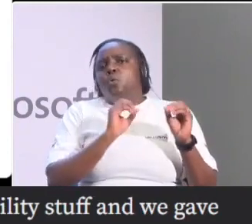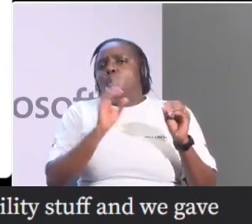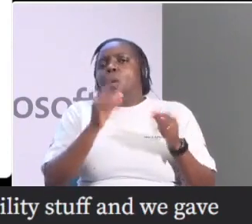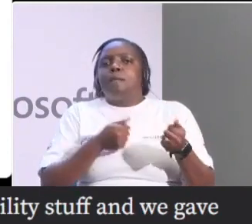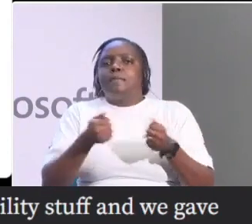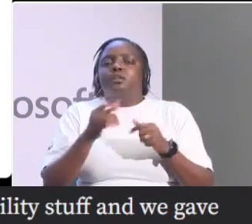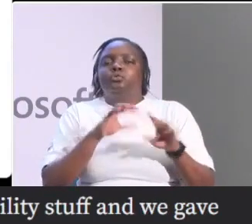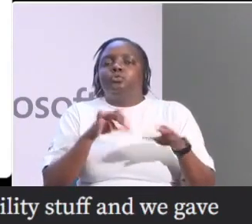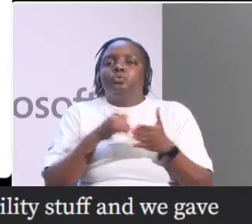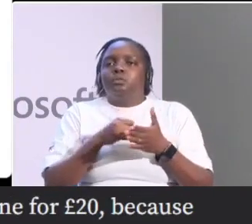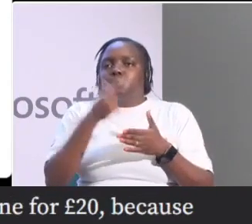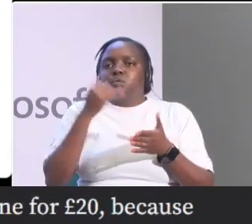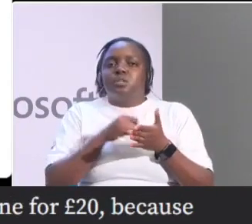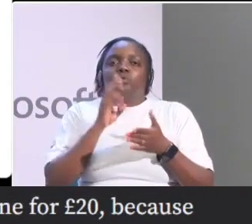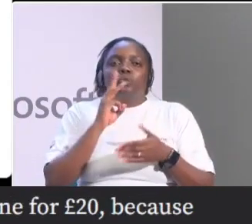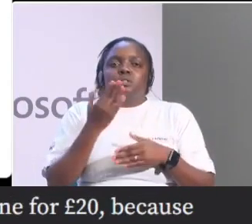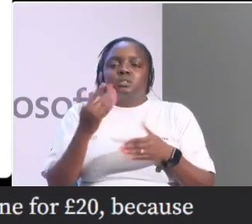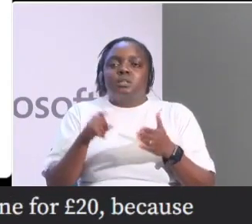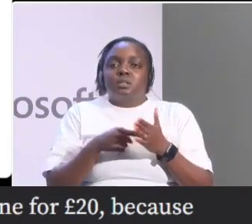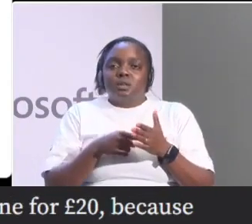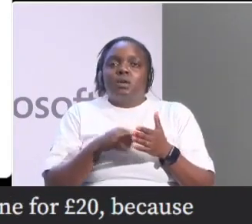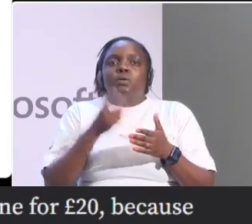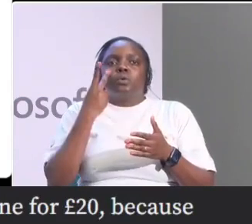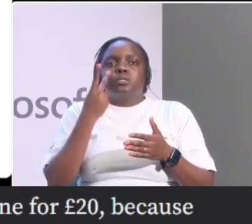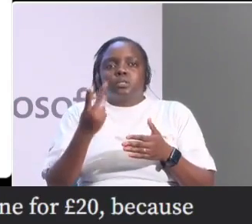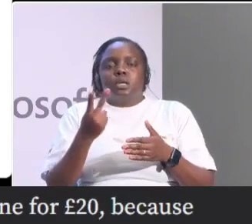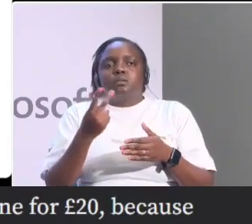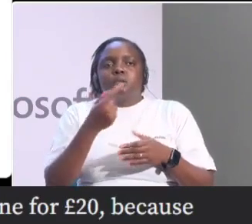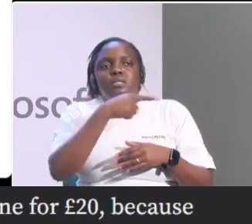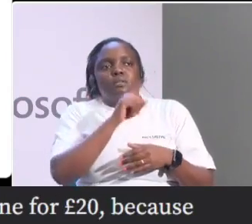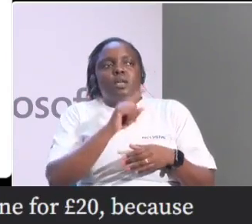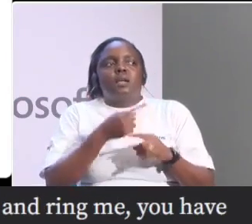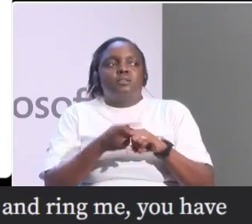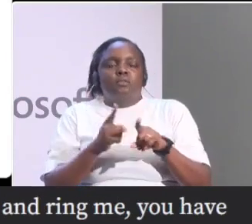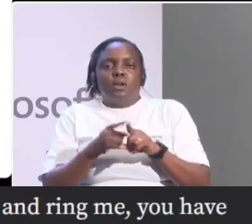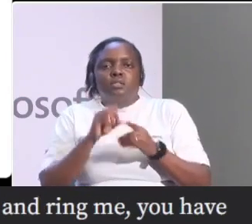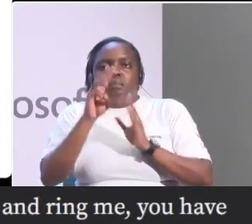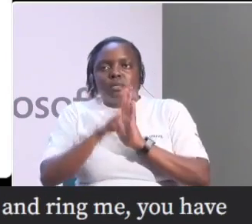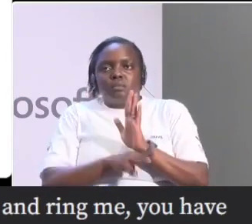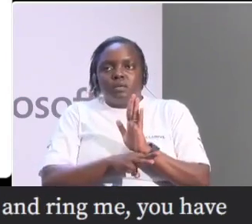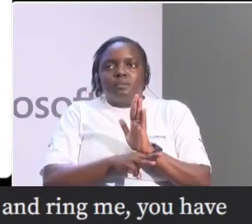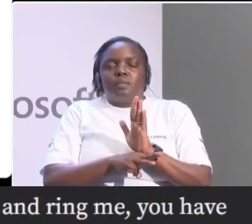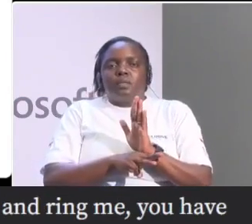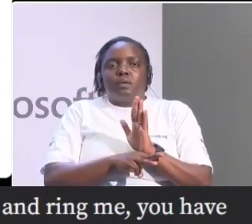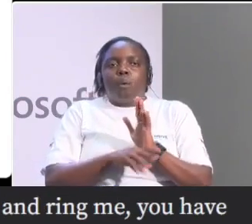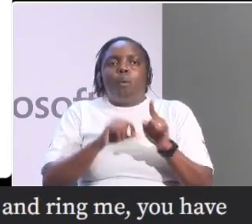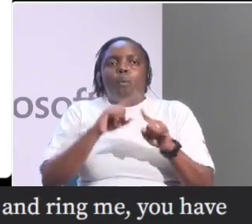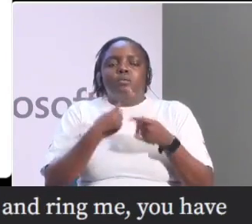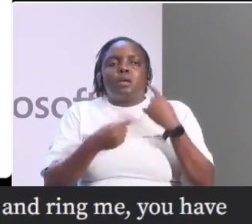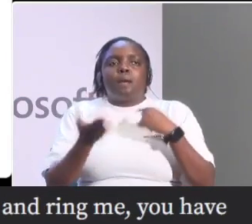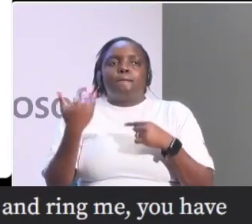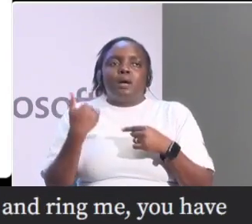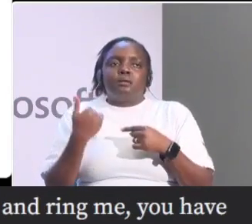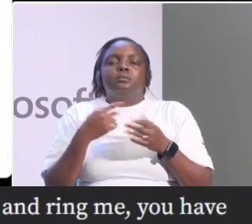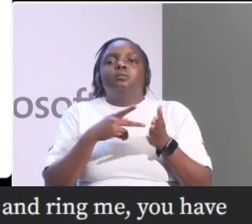it, because it was this. They were seeing themselves as different departments, they came back and they